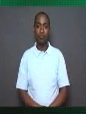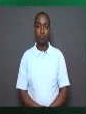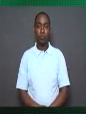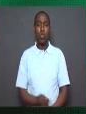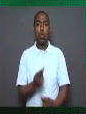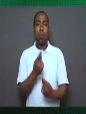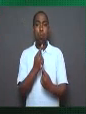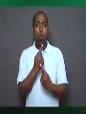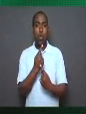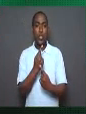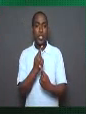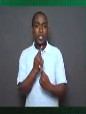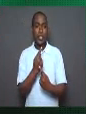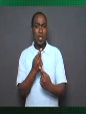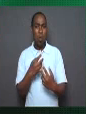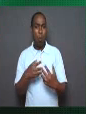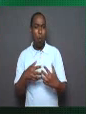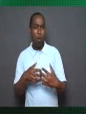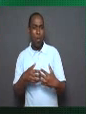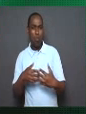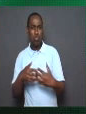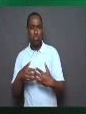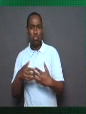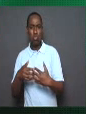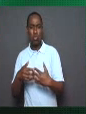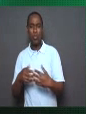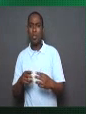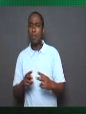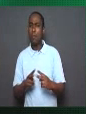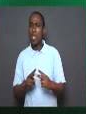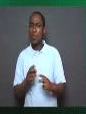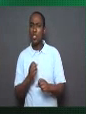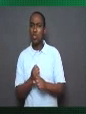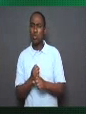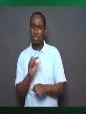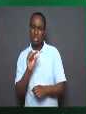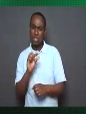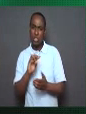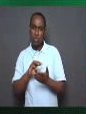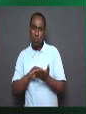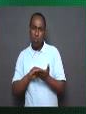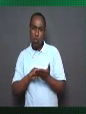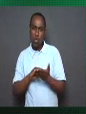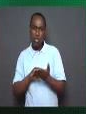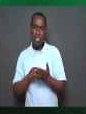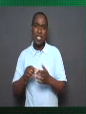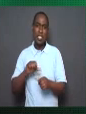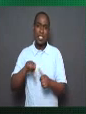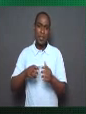Proteins are polymers made up of many small molecules joined together.